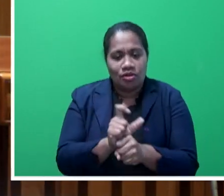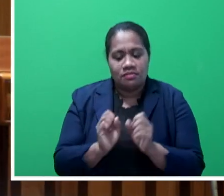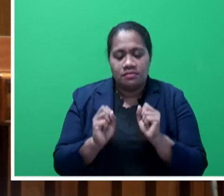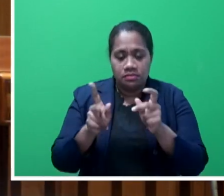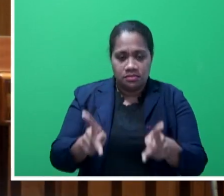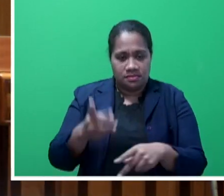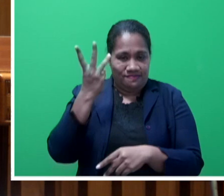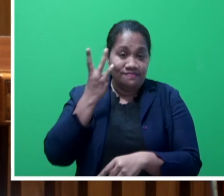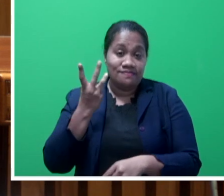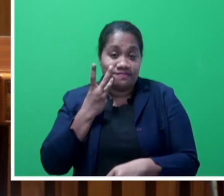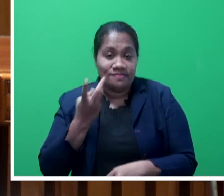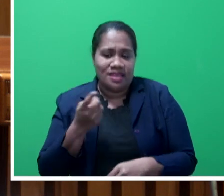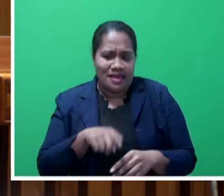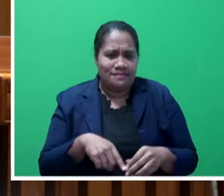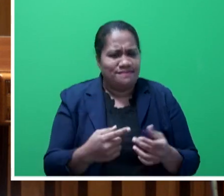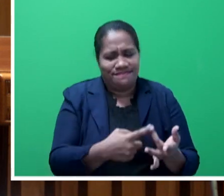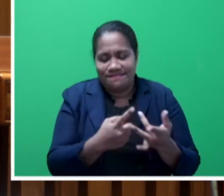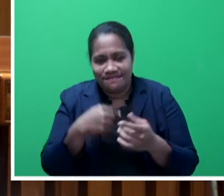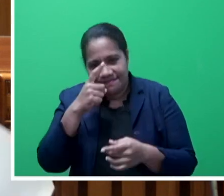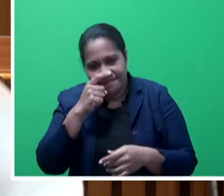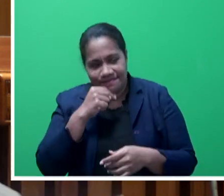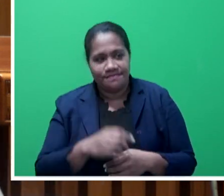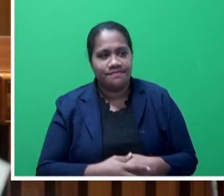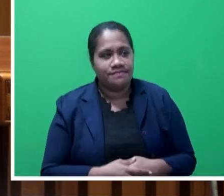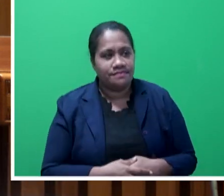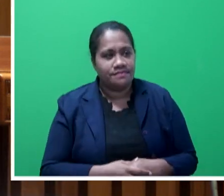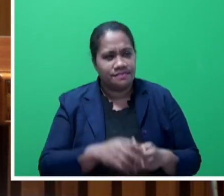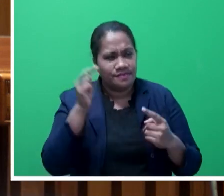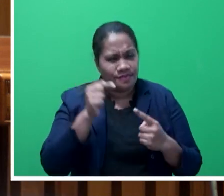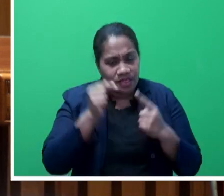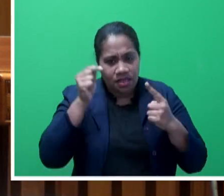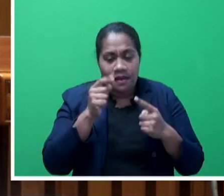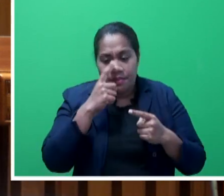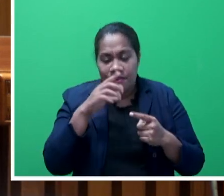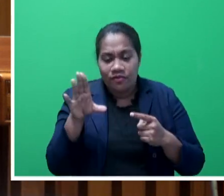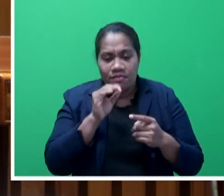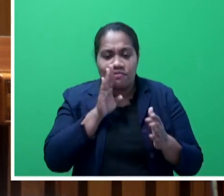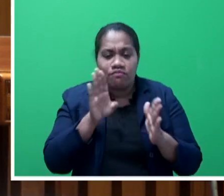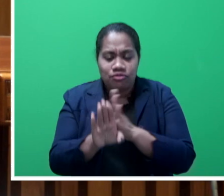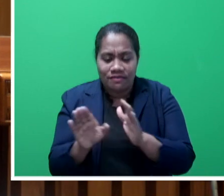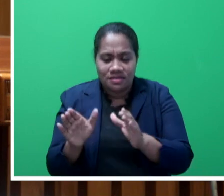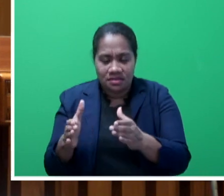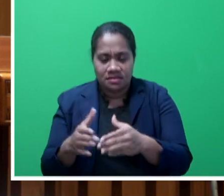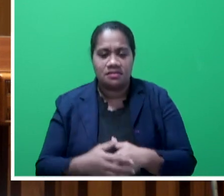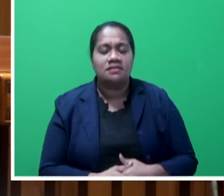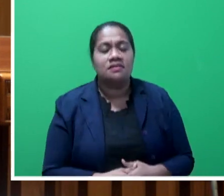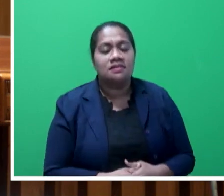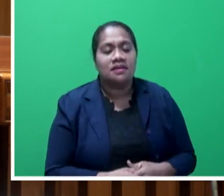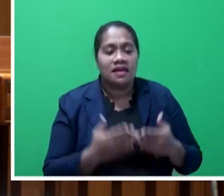and various other people, in particular attracting people from the private sector to the civil service. Thank you.